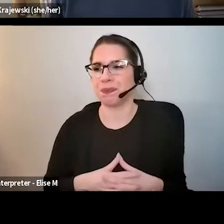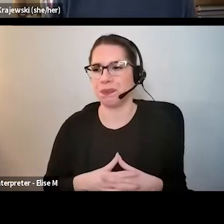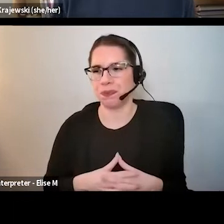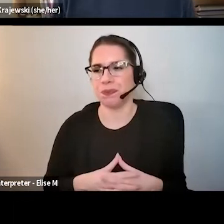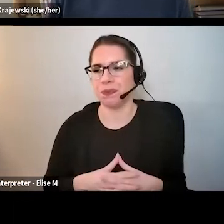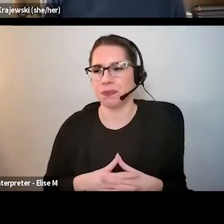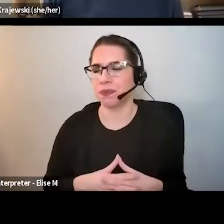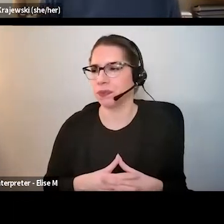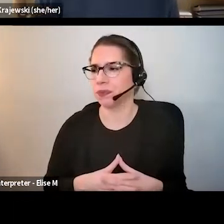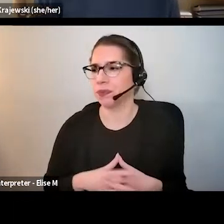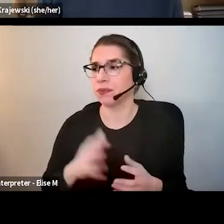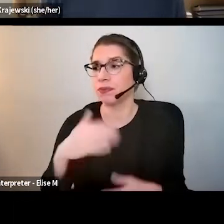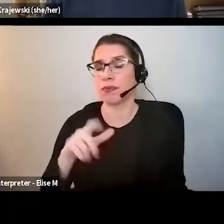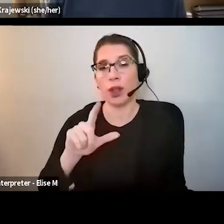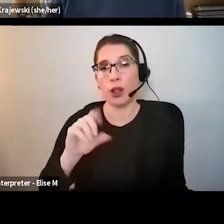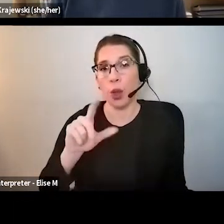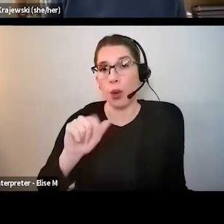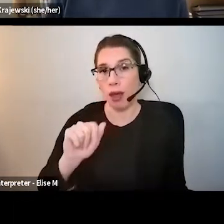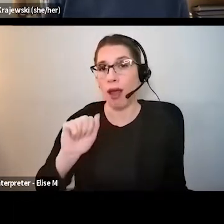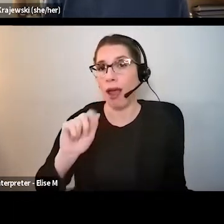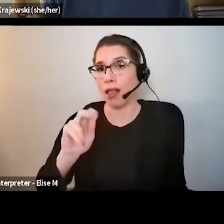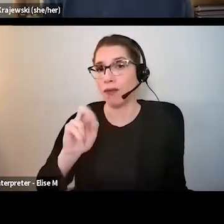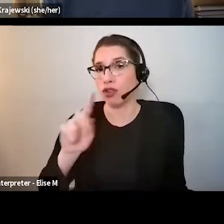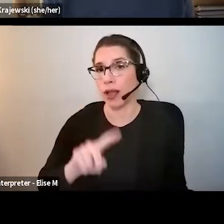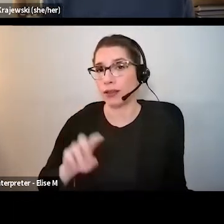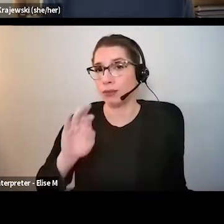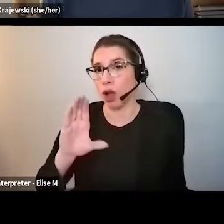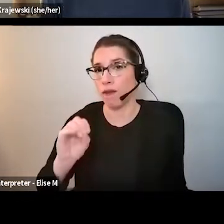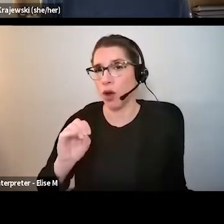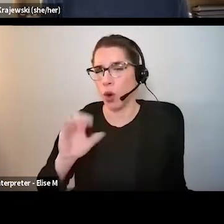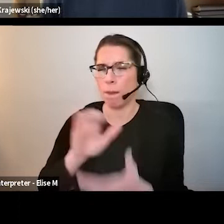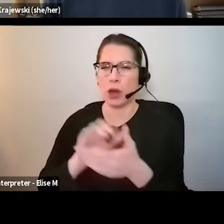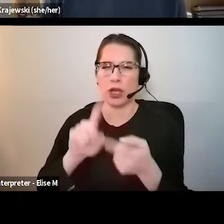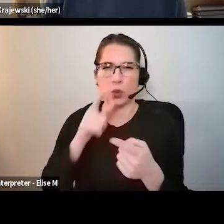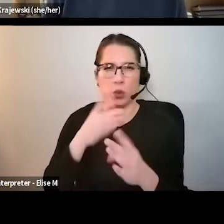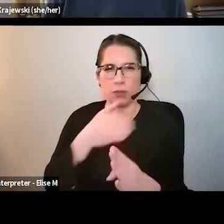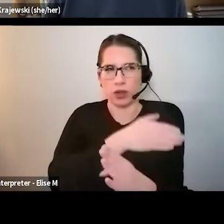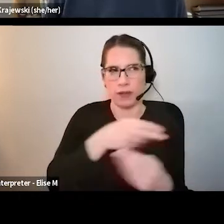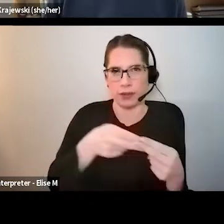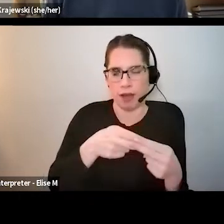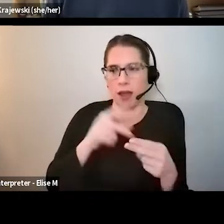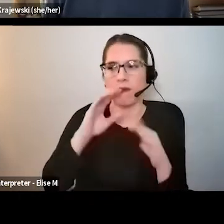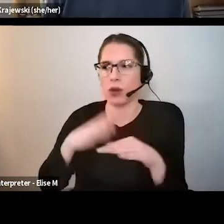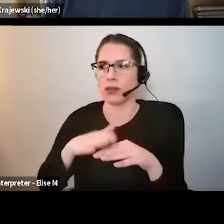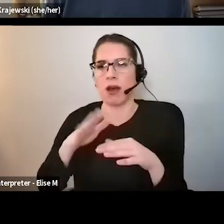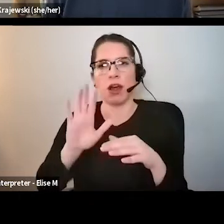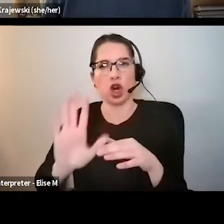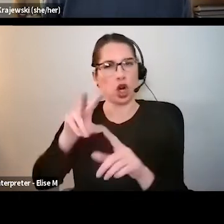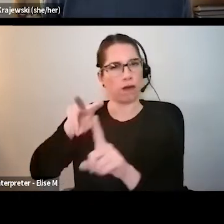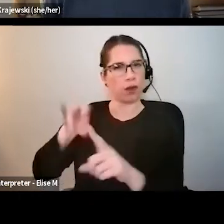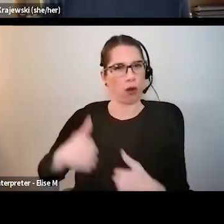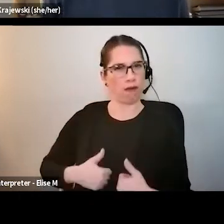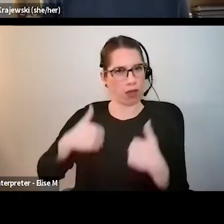Lola Alvarez Bravo, who was married to Manuel, chose to focus on life as she saw it. She